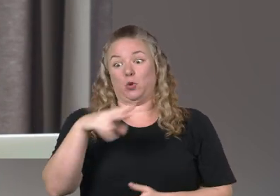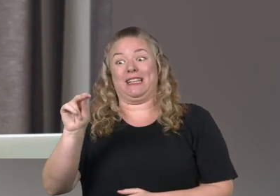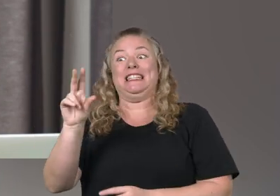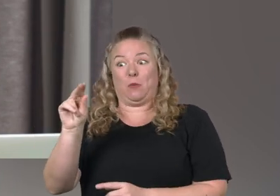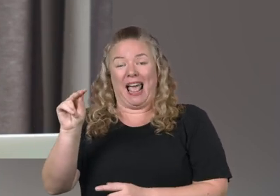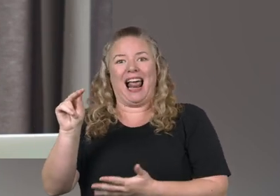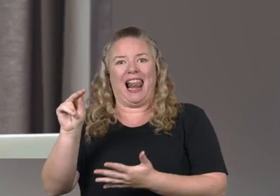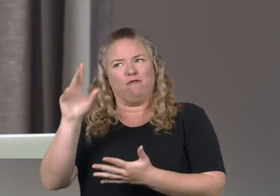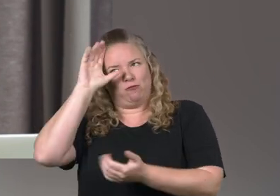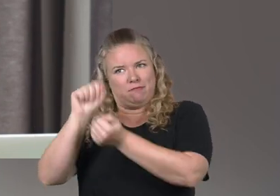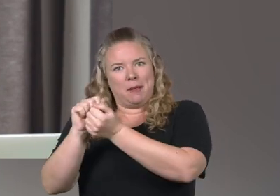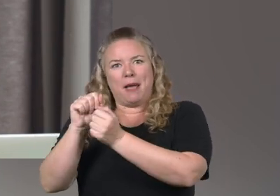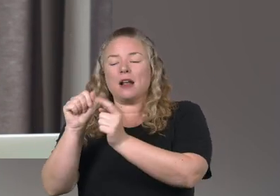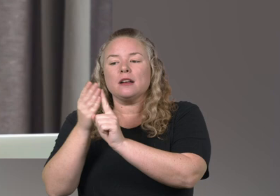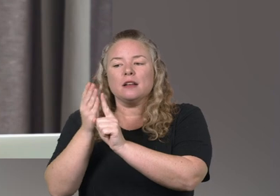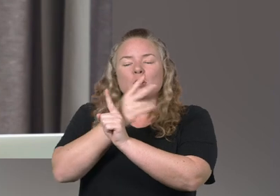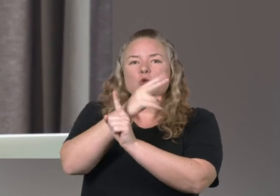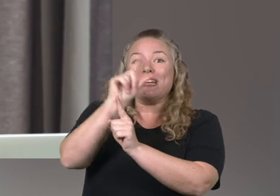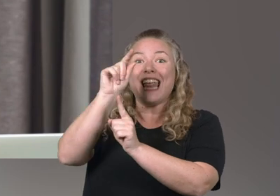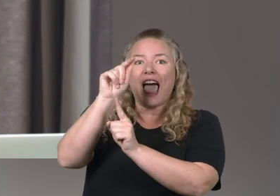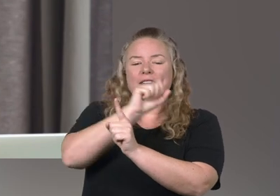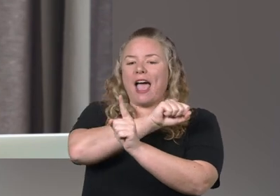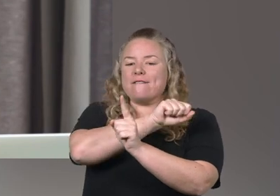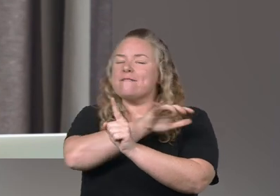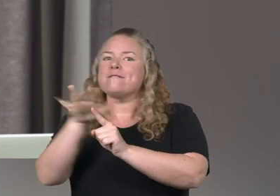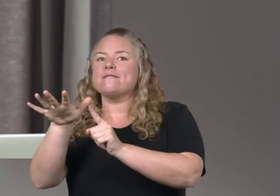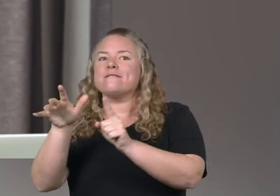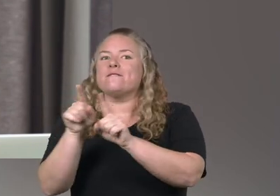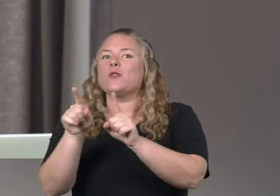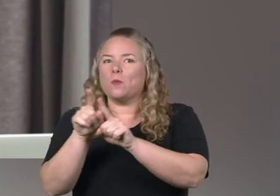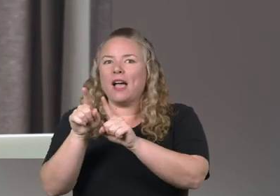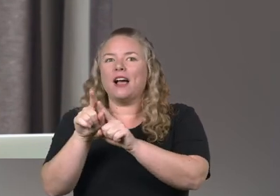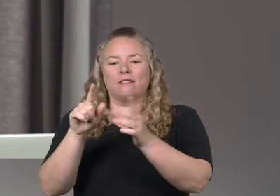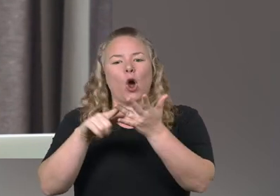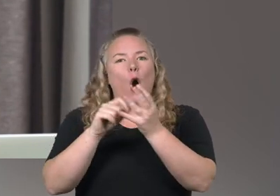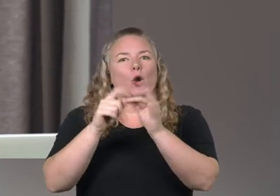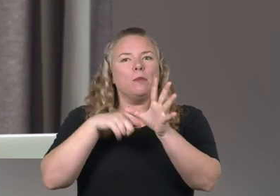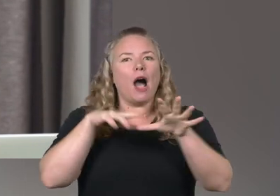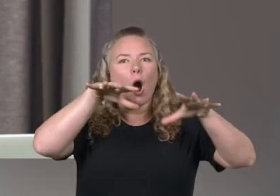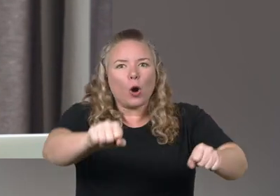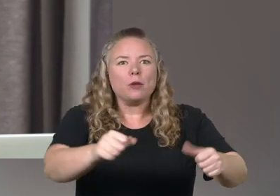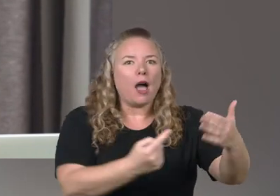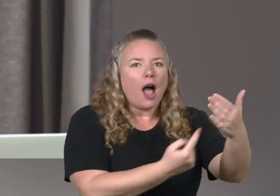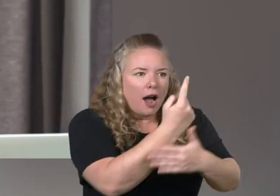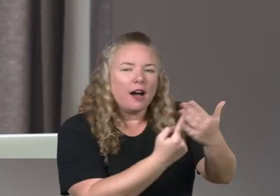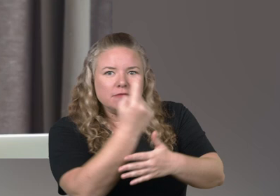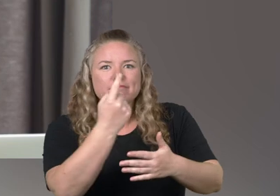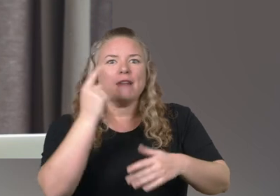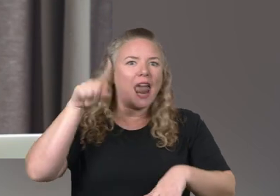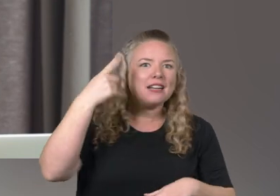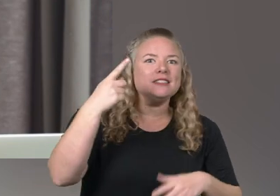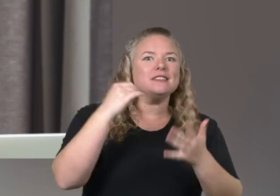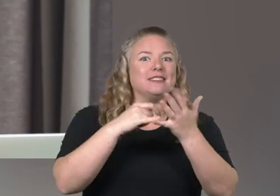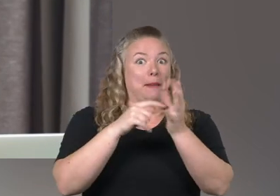but 2011 just bled into 2012. There was Occupy movement, of course, going on and in London at St.